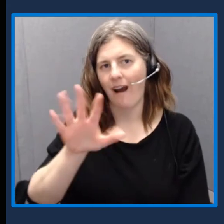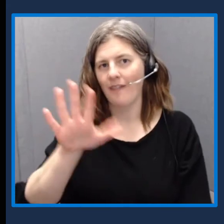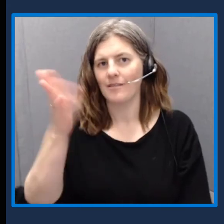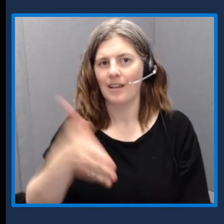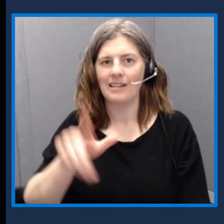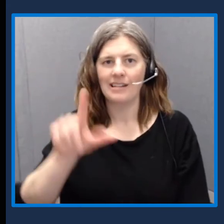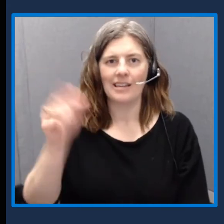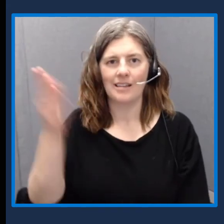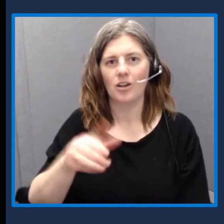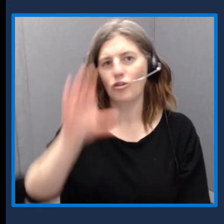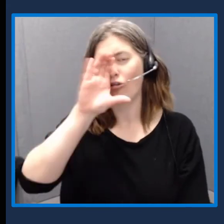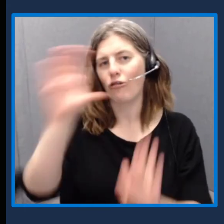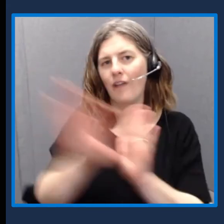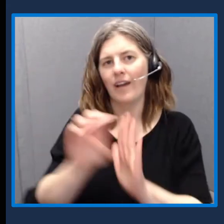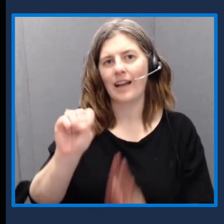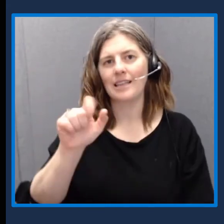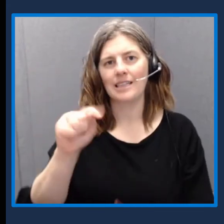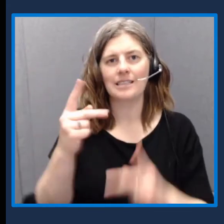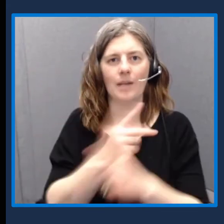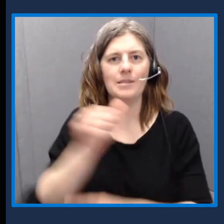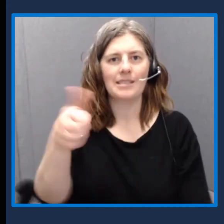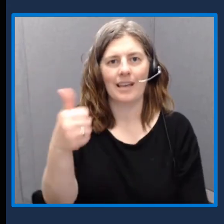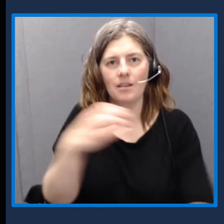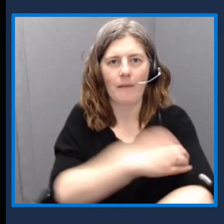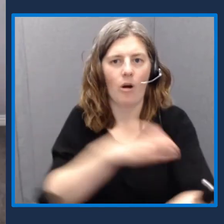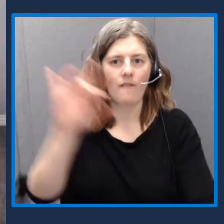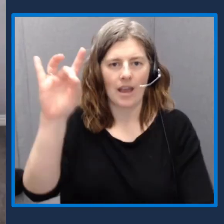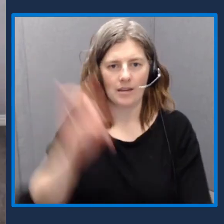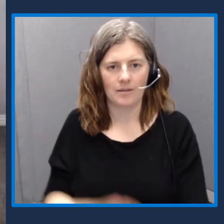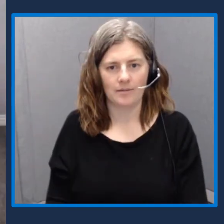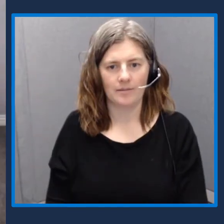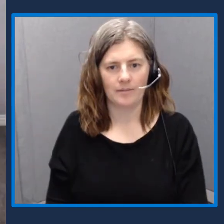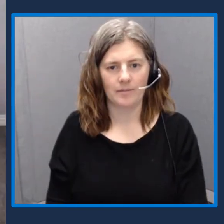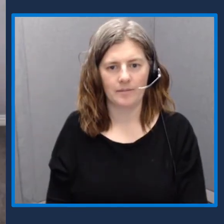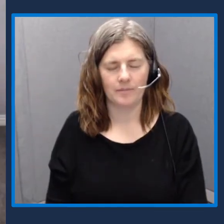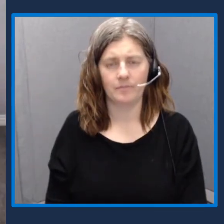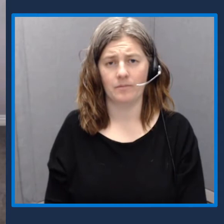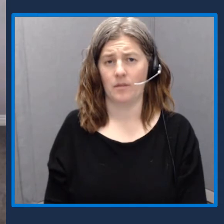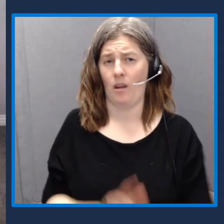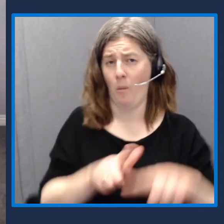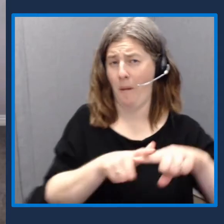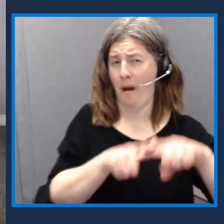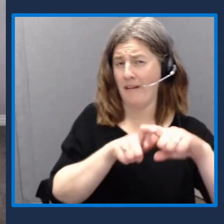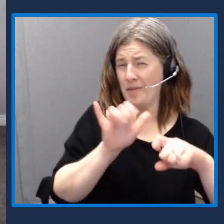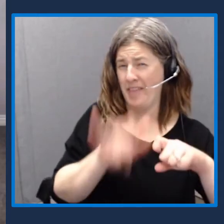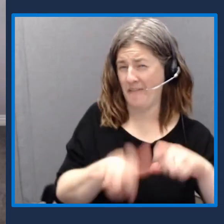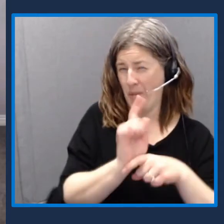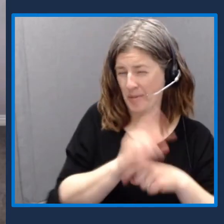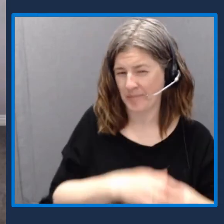05/19/20 graphic S18 times 10 to the power of 8. So we'll pause there for just a moment.